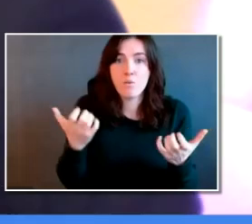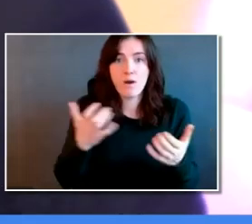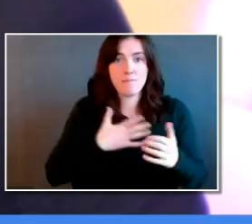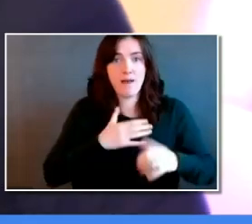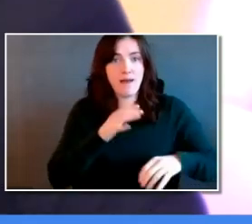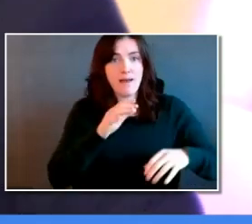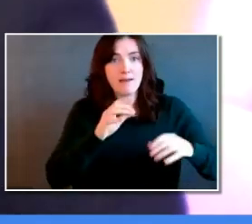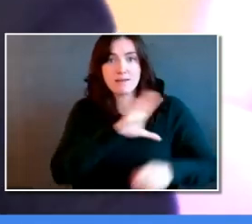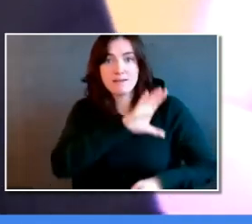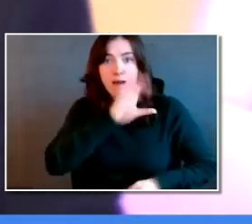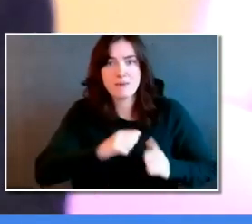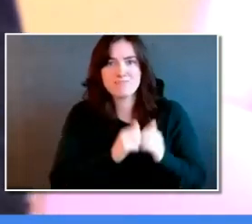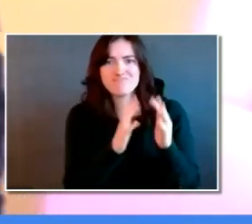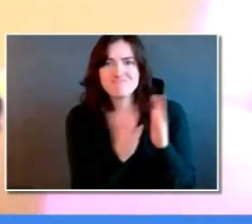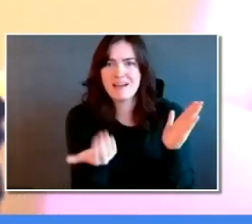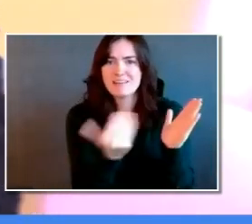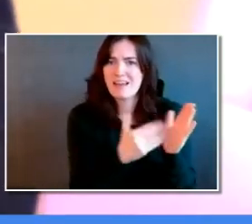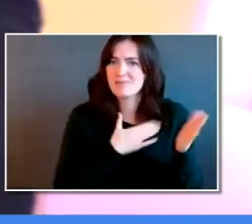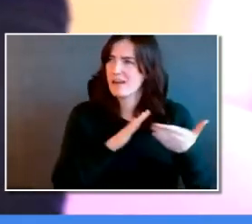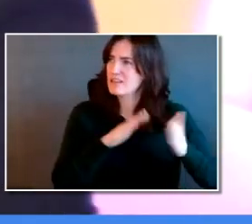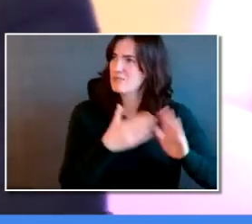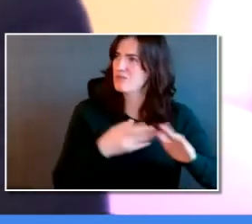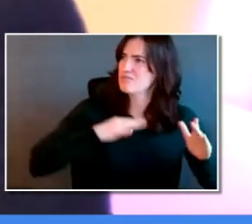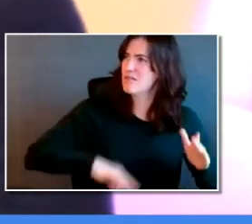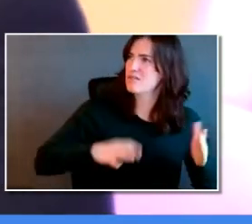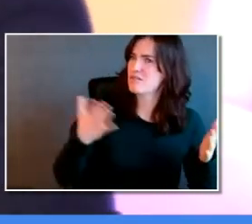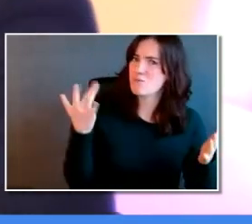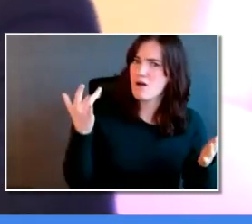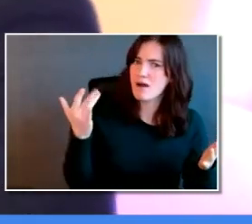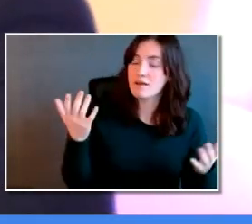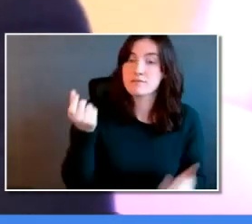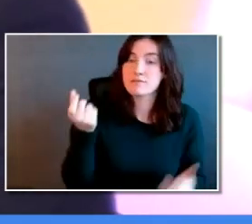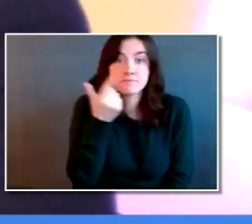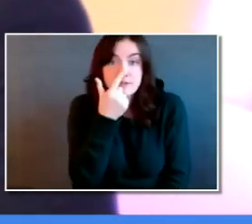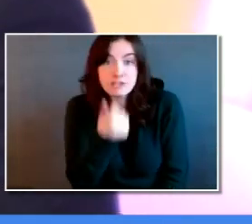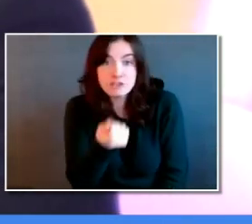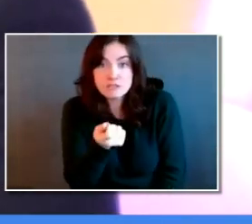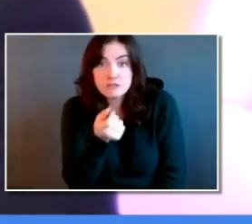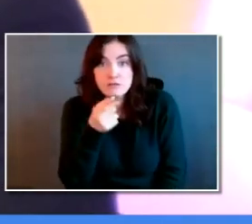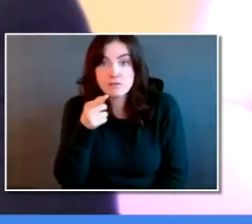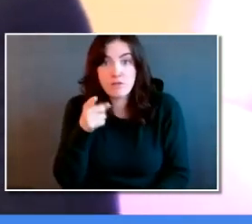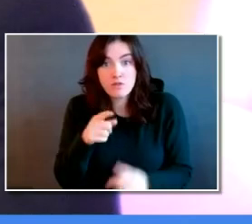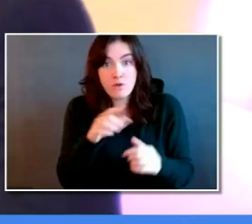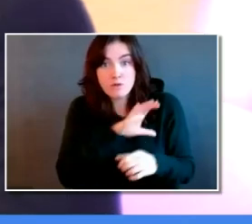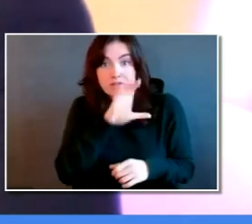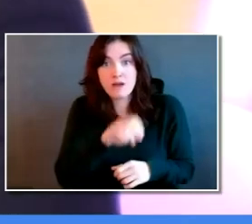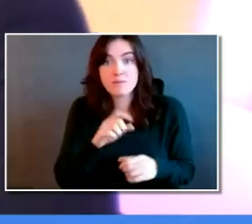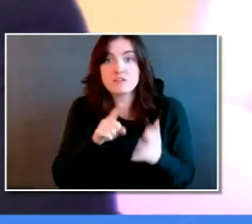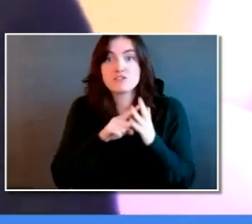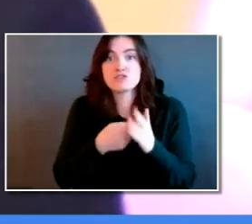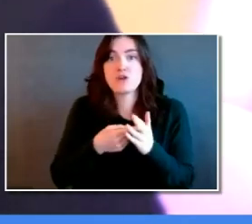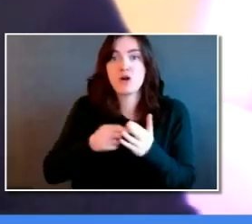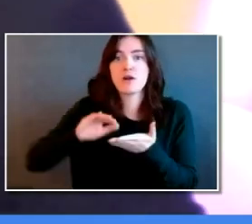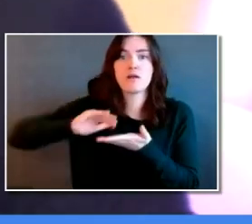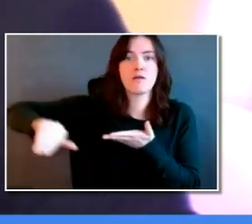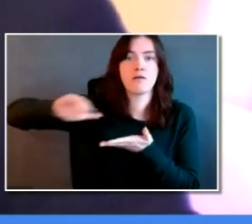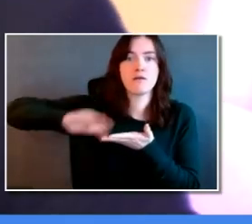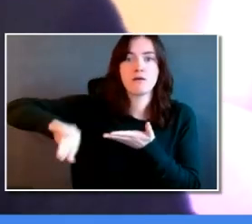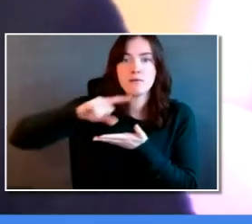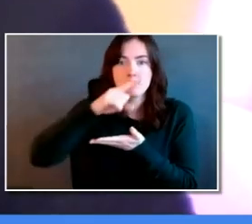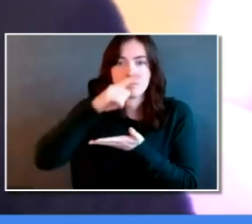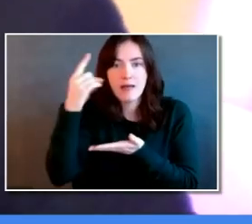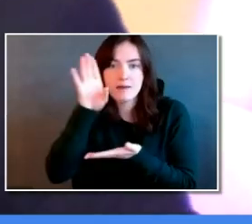that used to be here? Here's an interesting fact. Those plants started abandoning black and brown communities 35 years